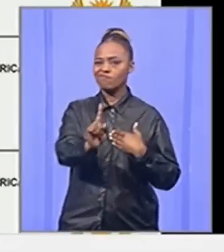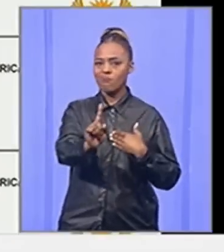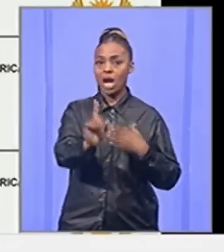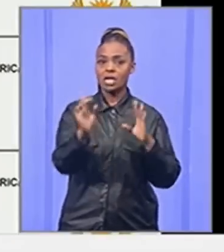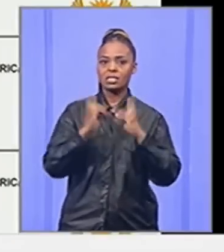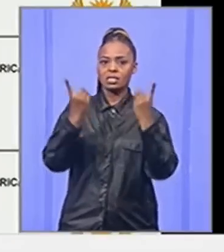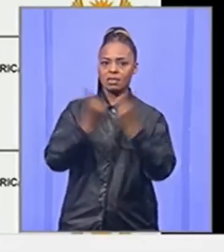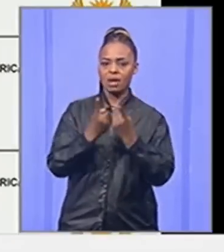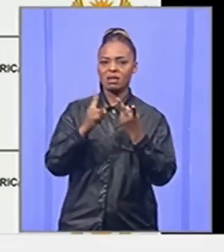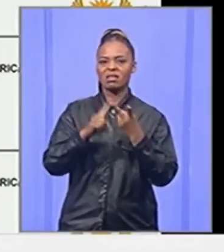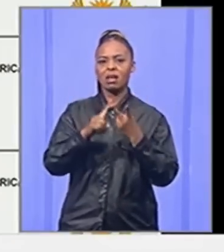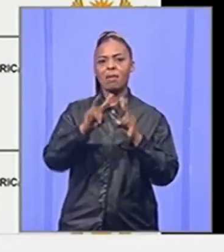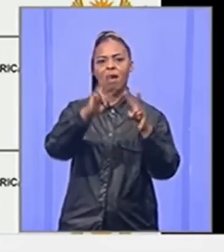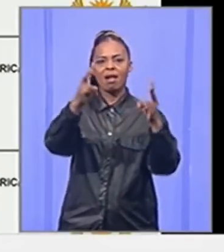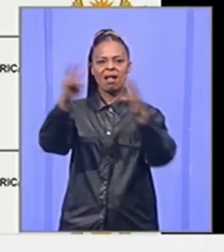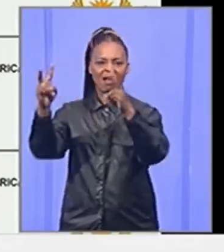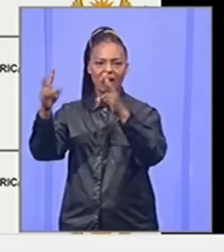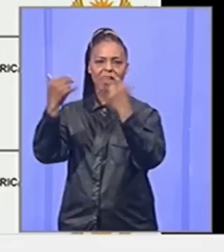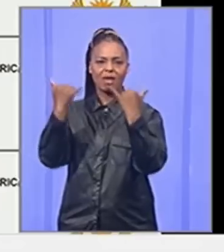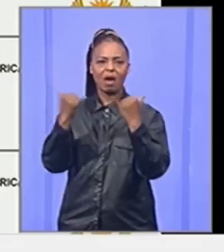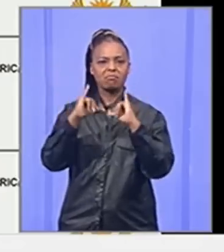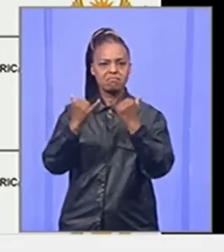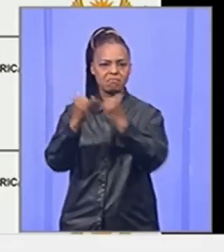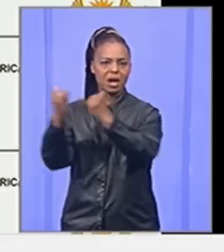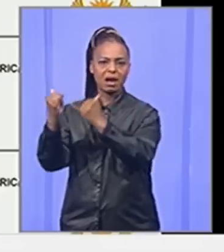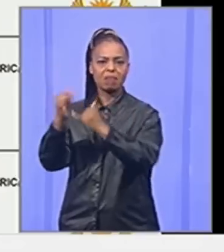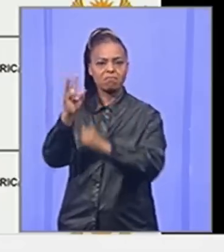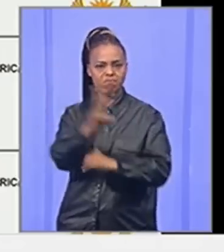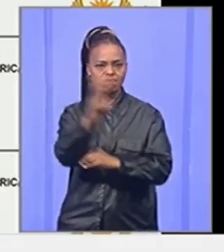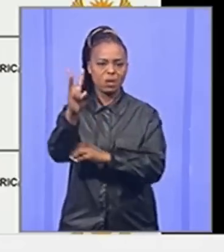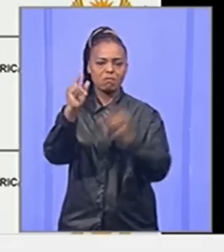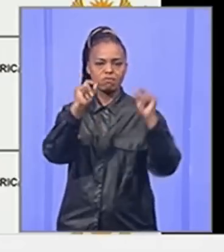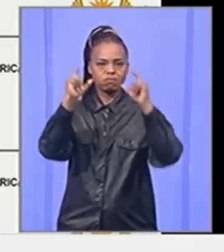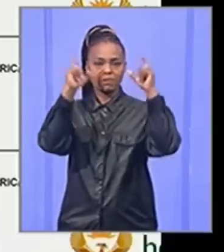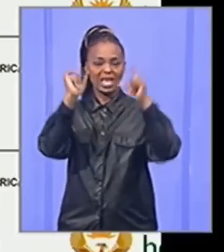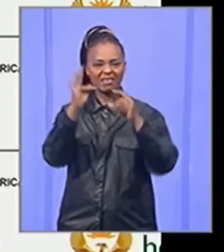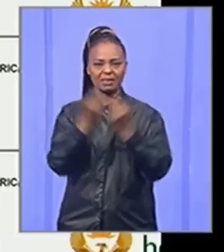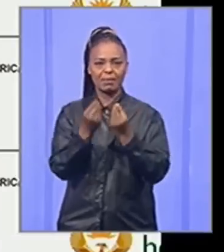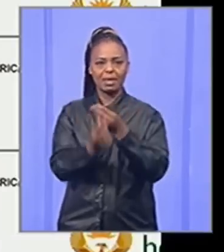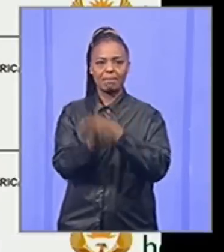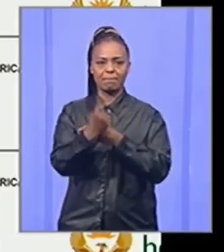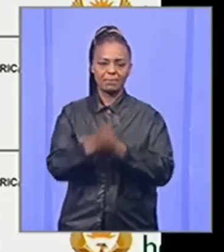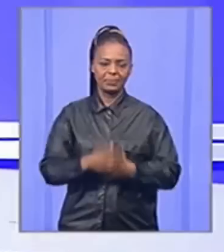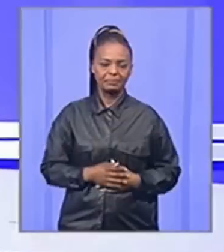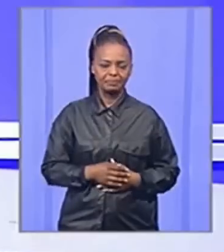its stakeholders will remain on high alert in case the situation changes.